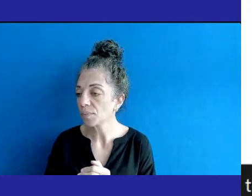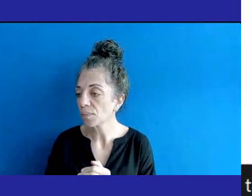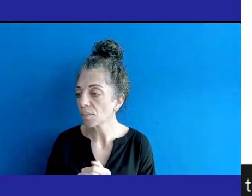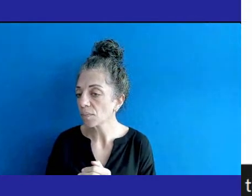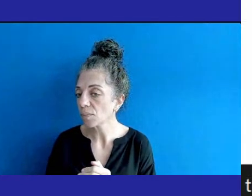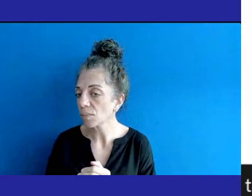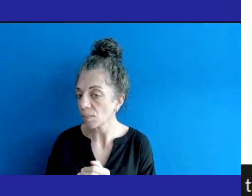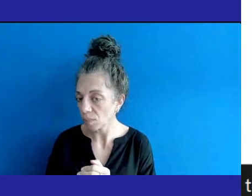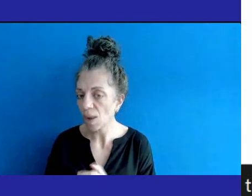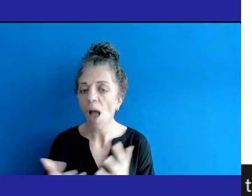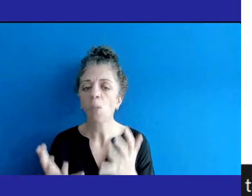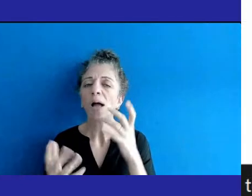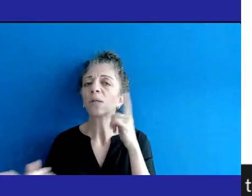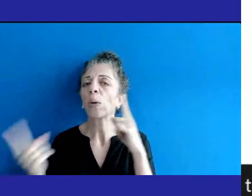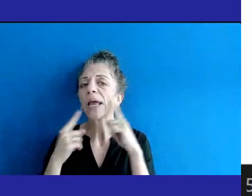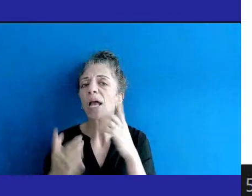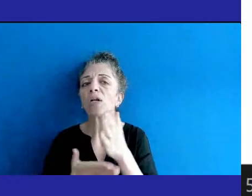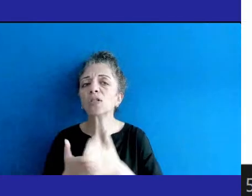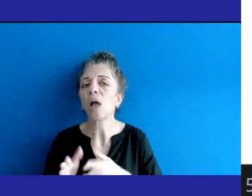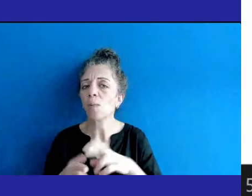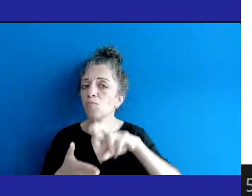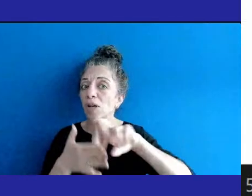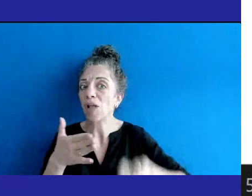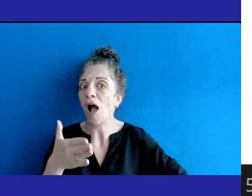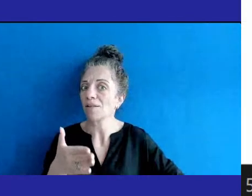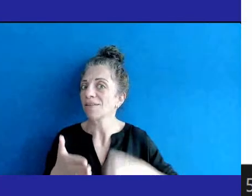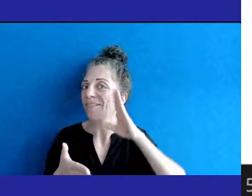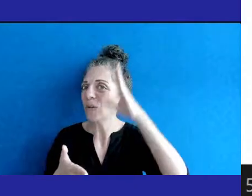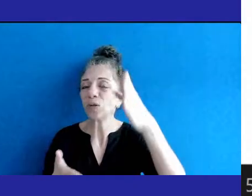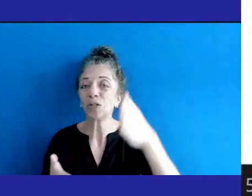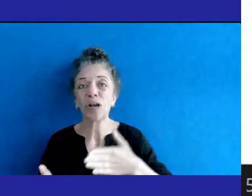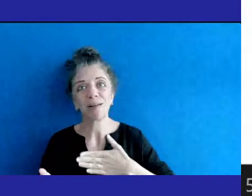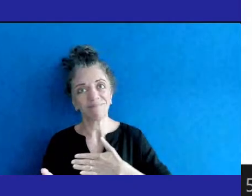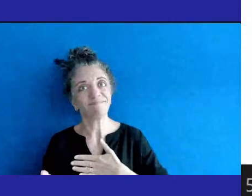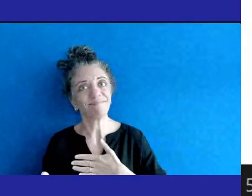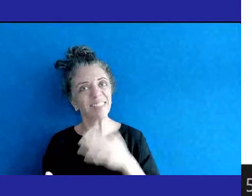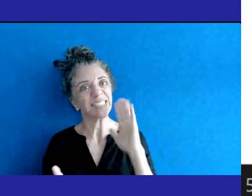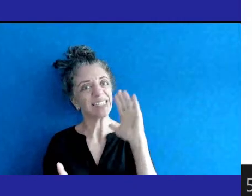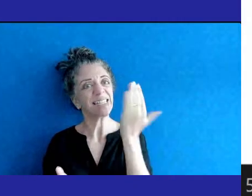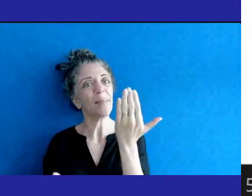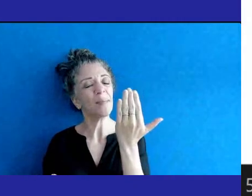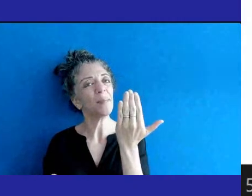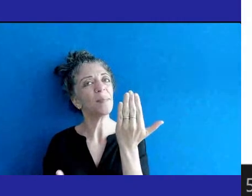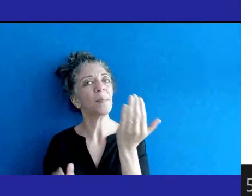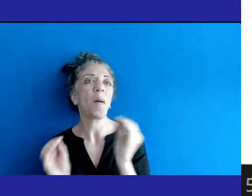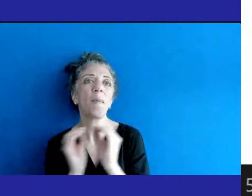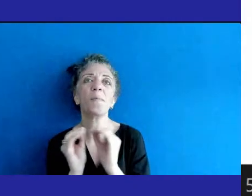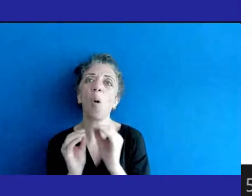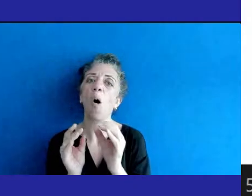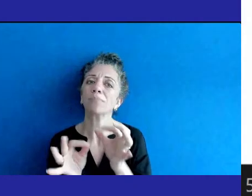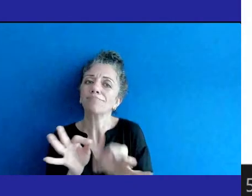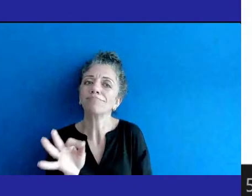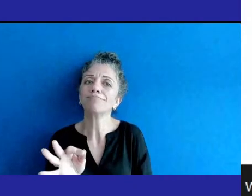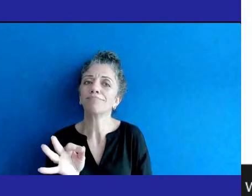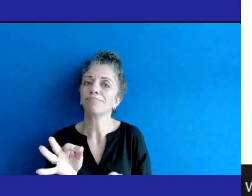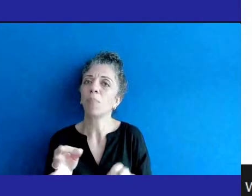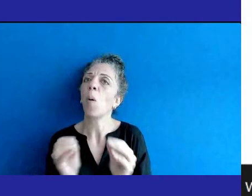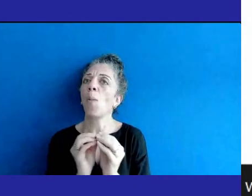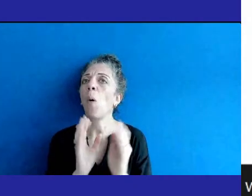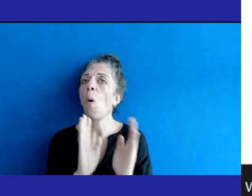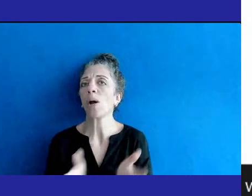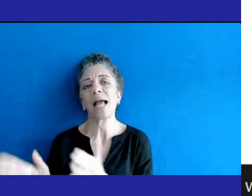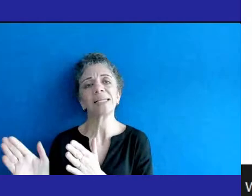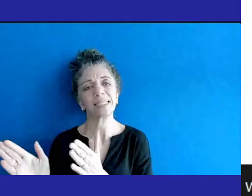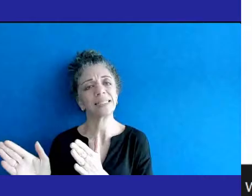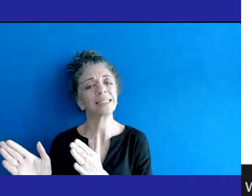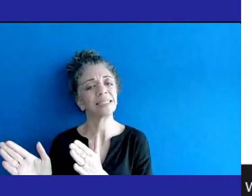of how this is all working at some point in the future, because it does sound as if things are, again, relatively disorganized. So now hopefully we'll be able to That's